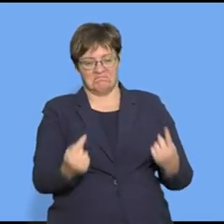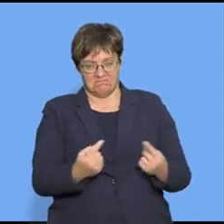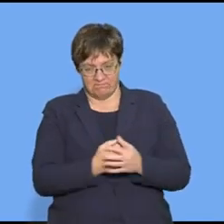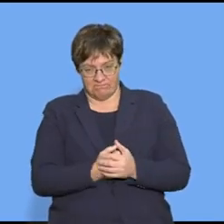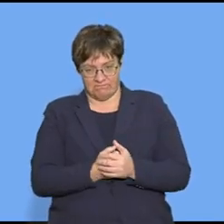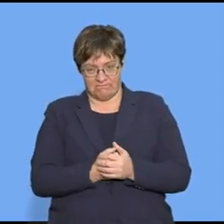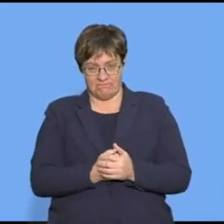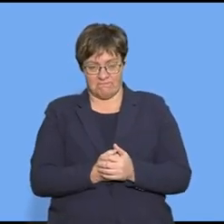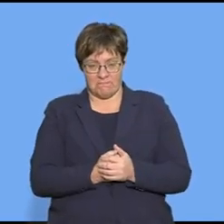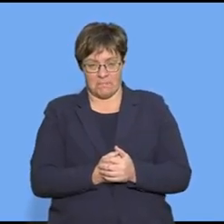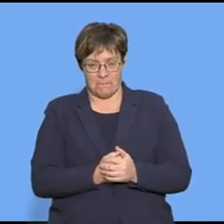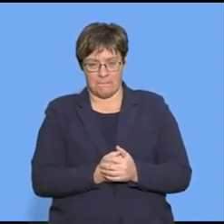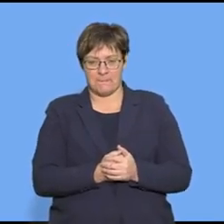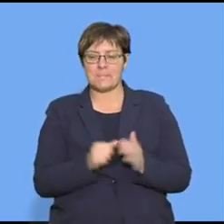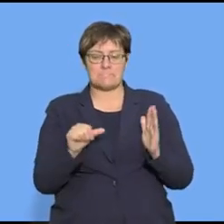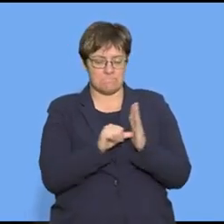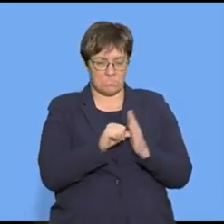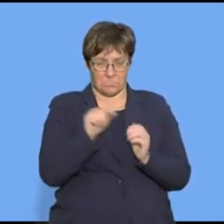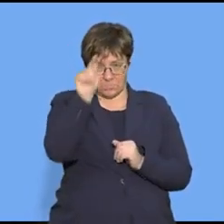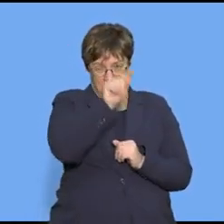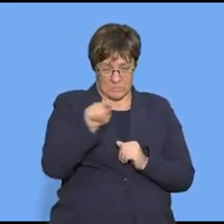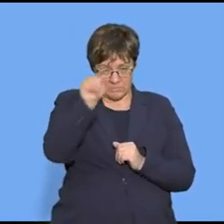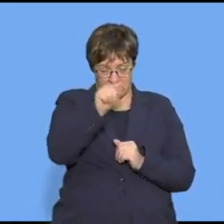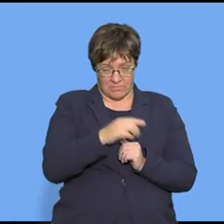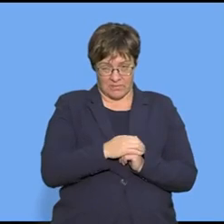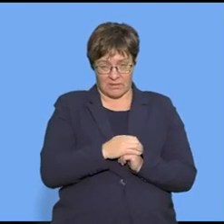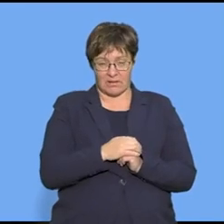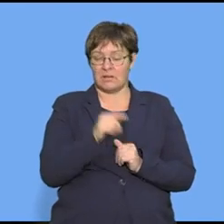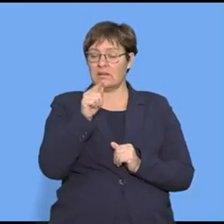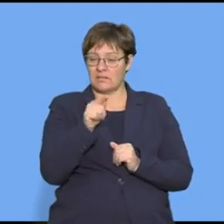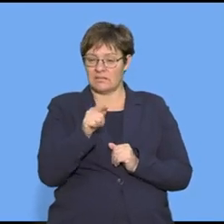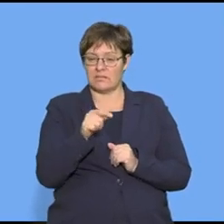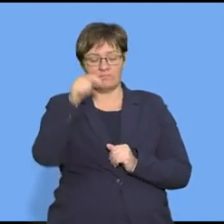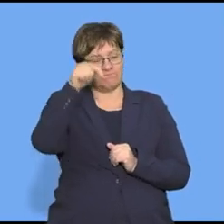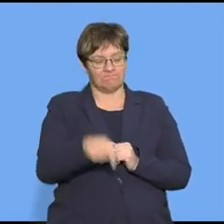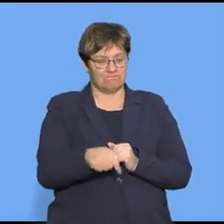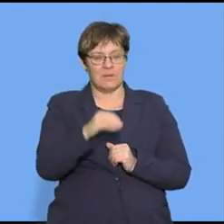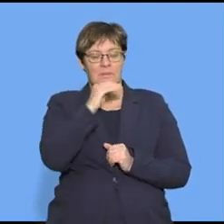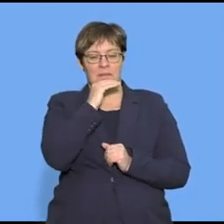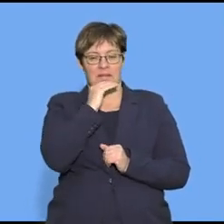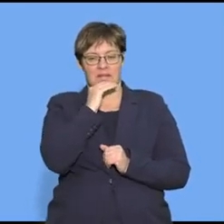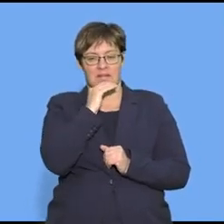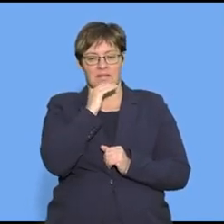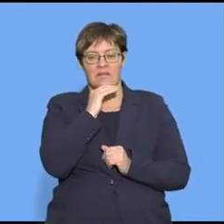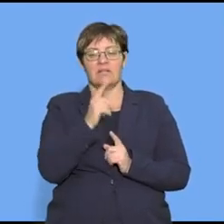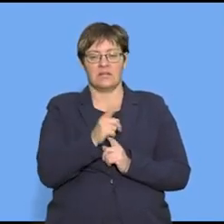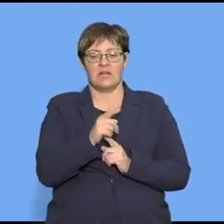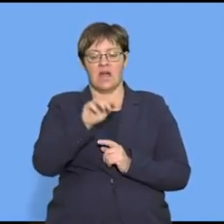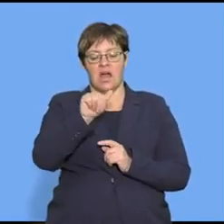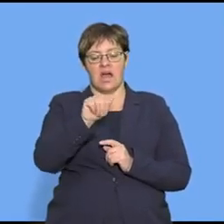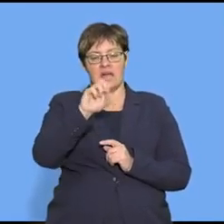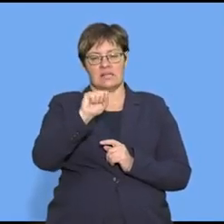So already I know this is one important point. And if this is undefined, it simply means that this is